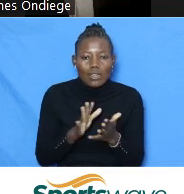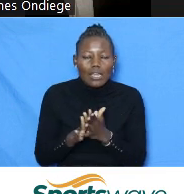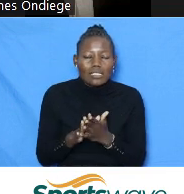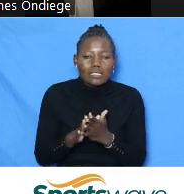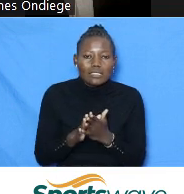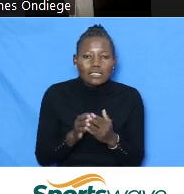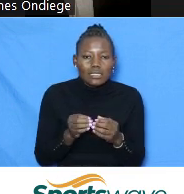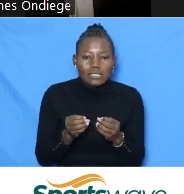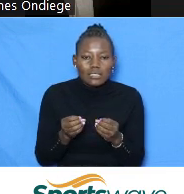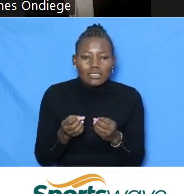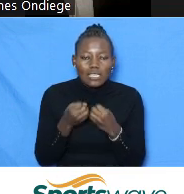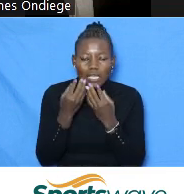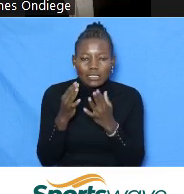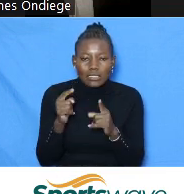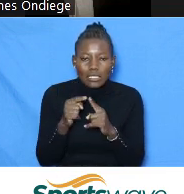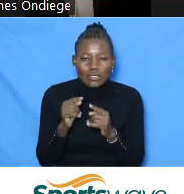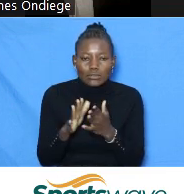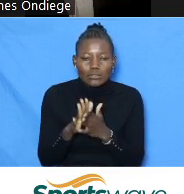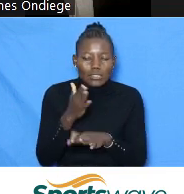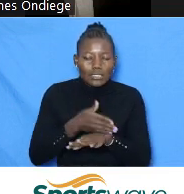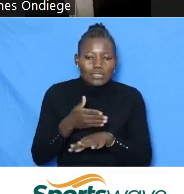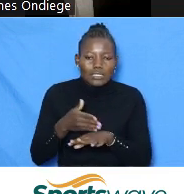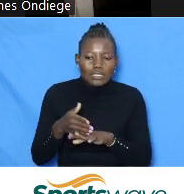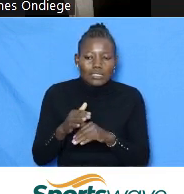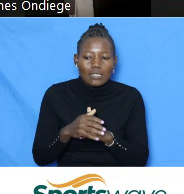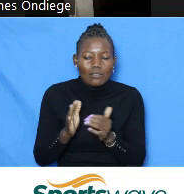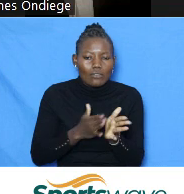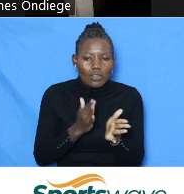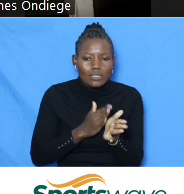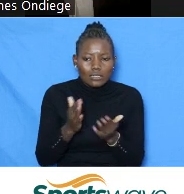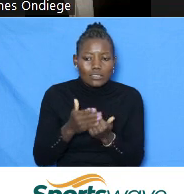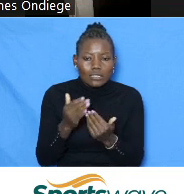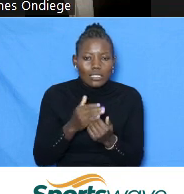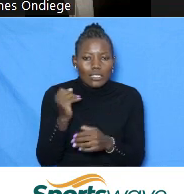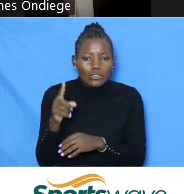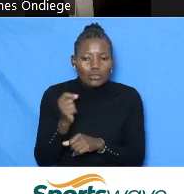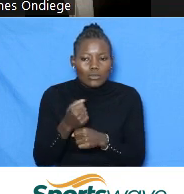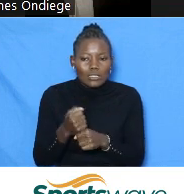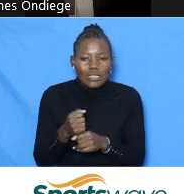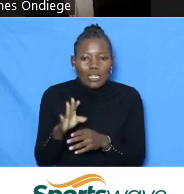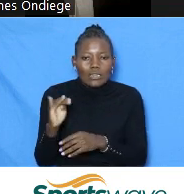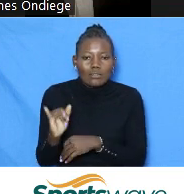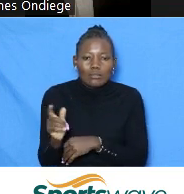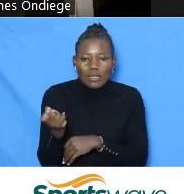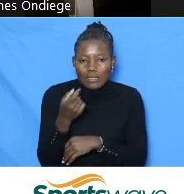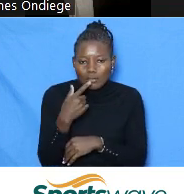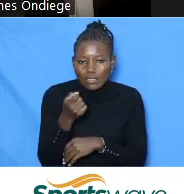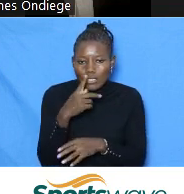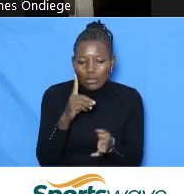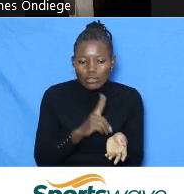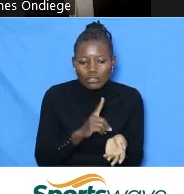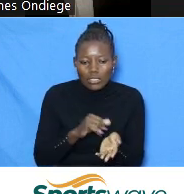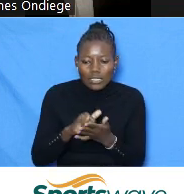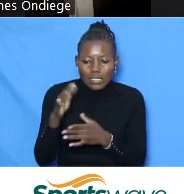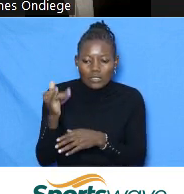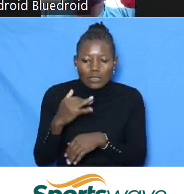good. Preferably, immediate care should be done by a medic, and that is why we really encourage that all sports should have medical